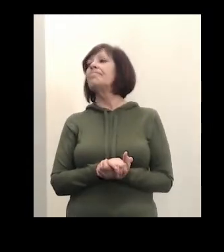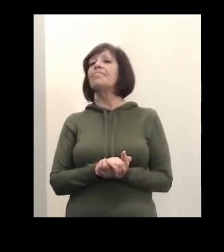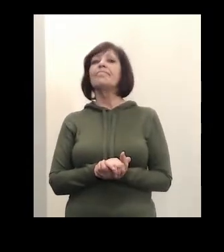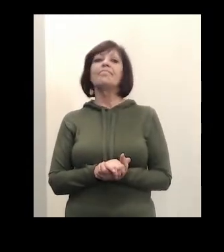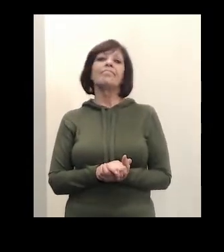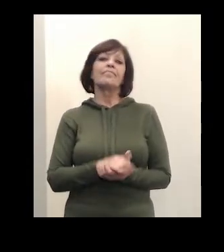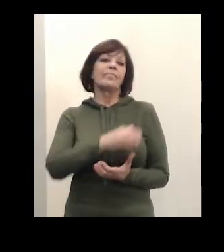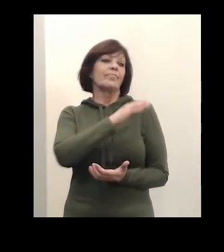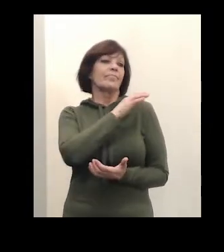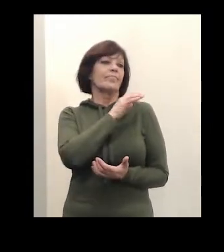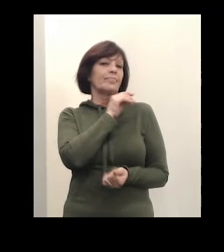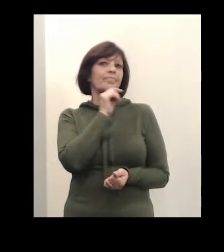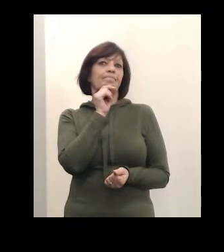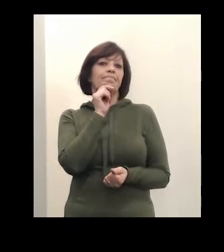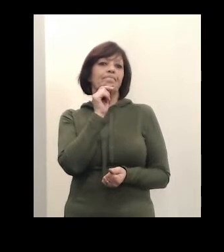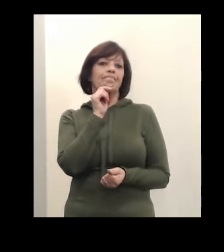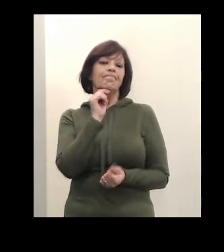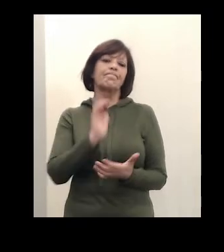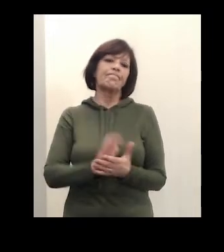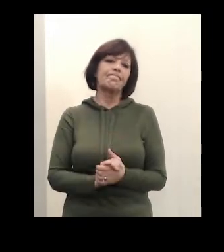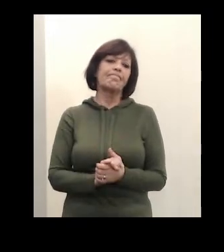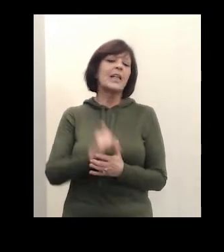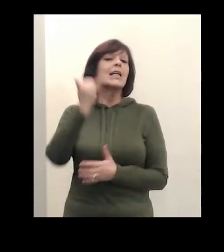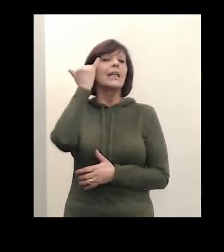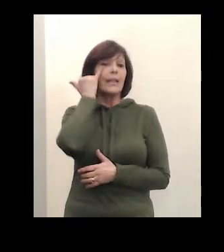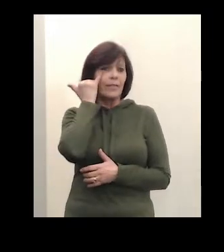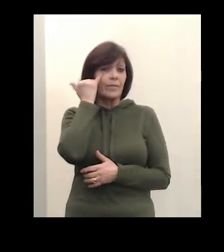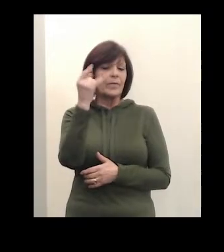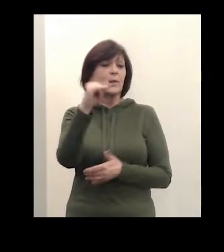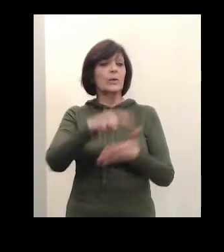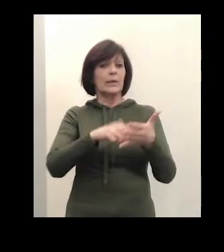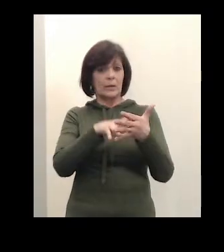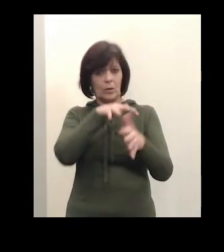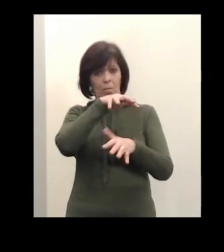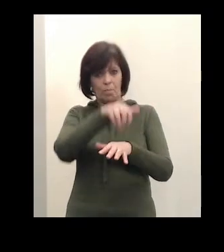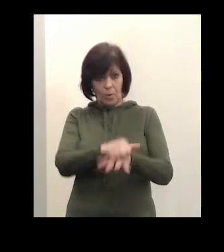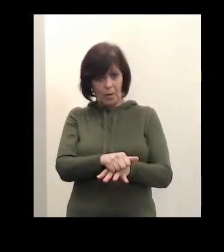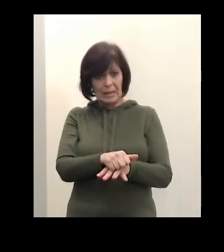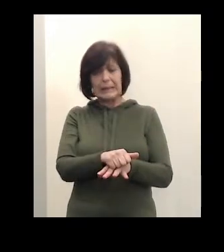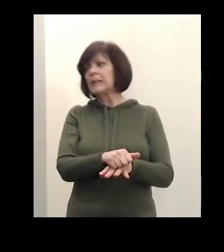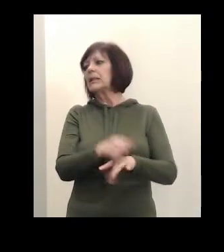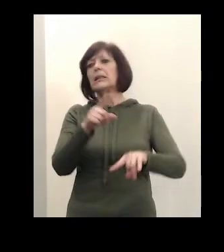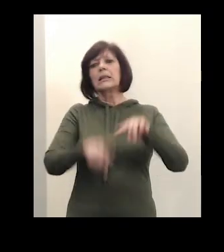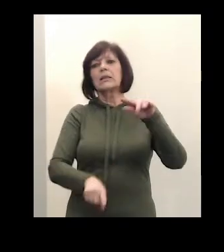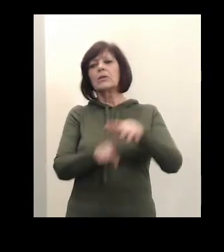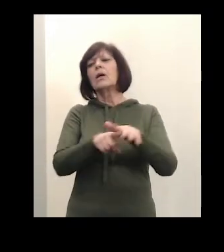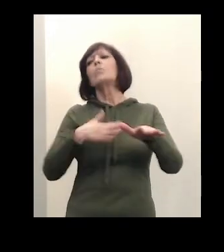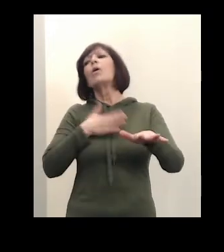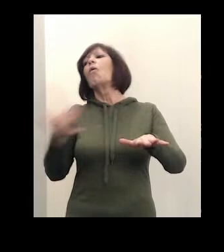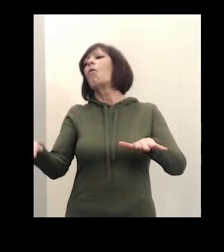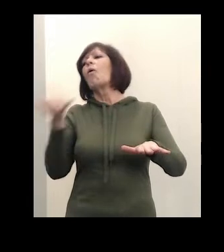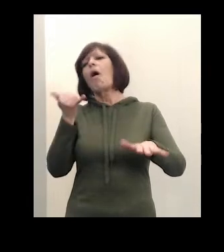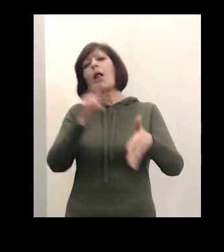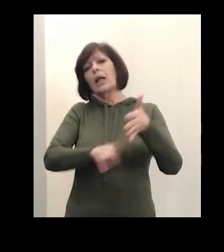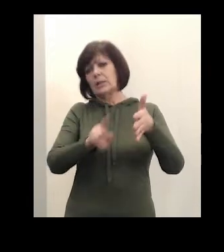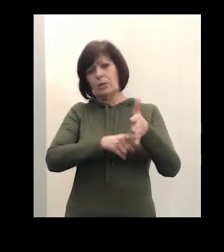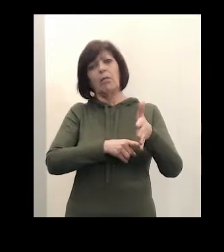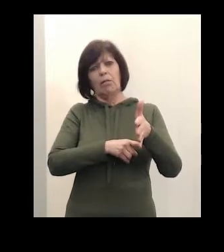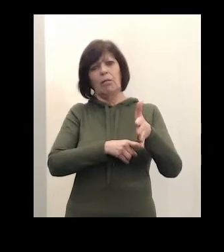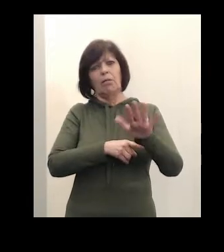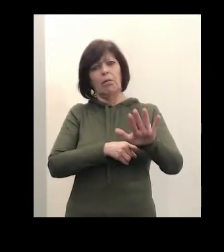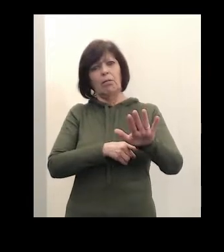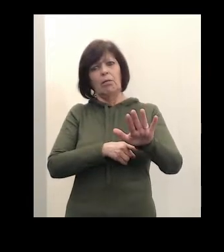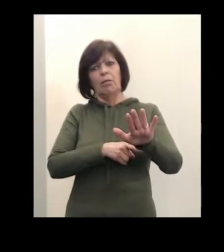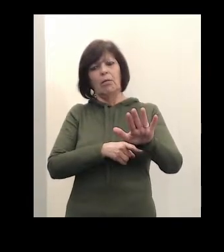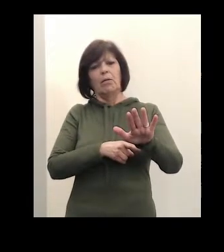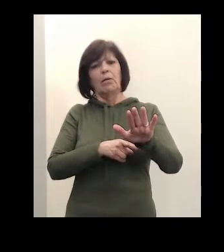on Wednesday. And if you do schedule an appointment and you can't make it, please call us. Please cancel it. We don't